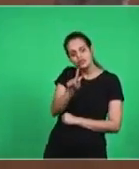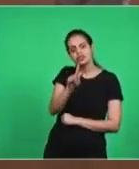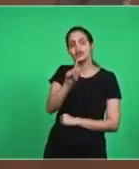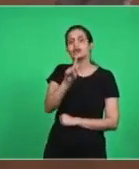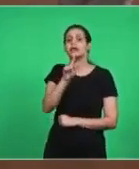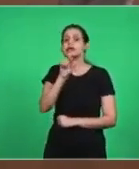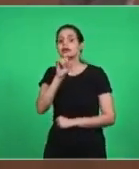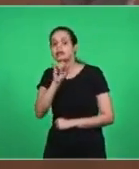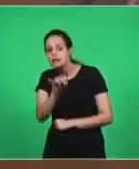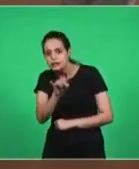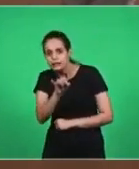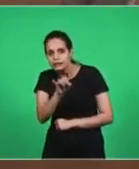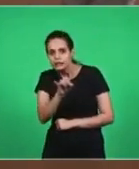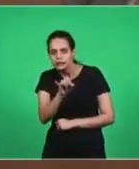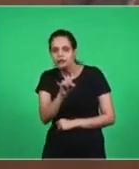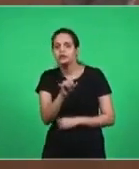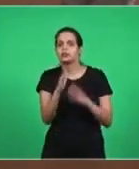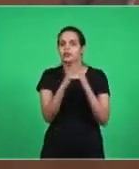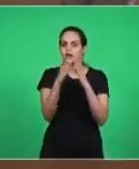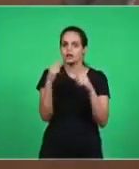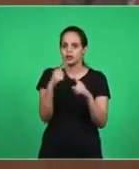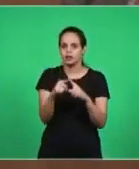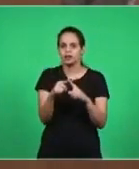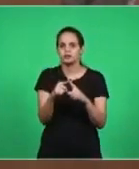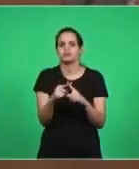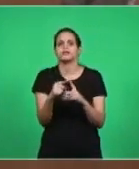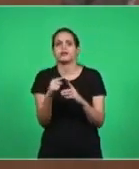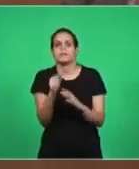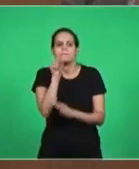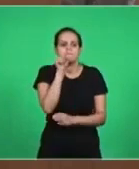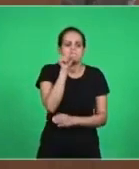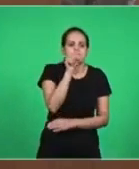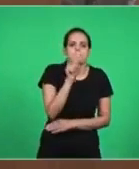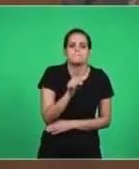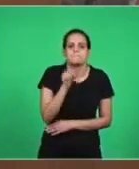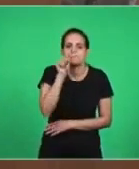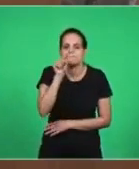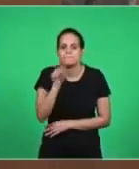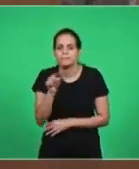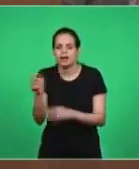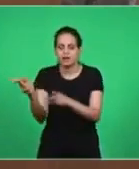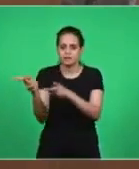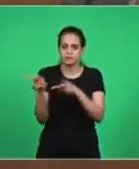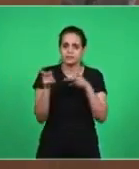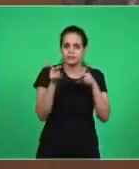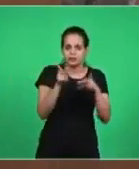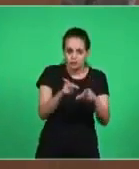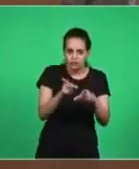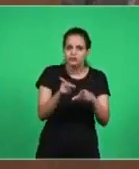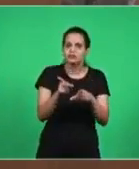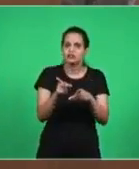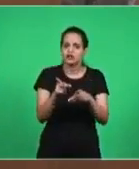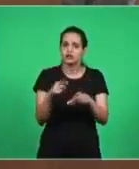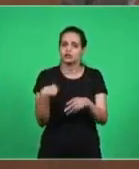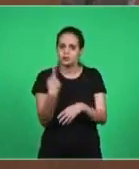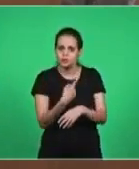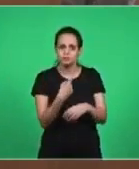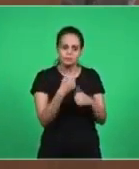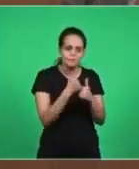The Lord is now going to schedule visitors that have been receiving assistance from this point forward.